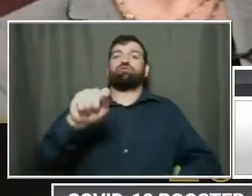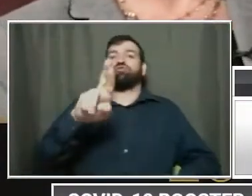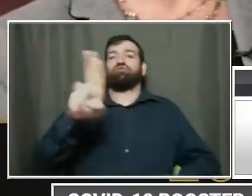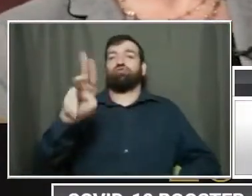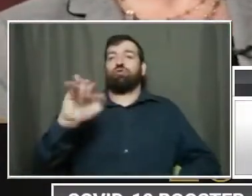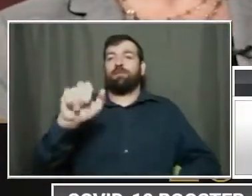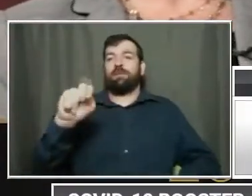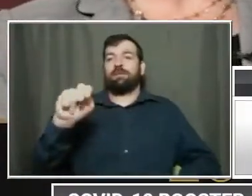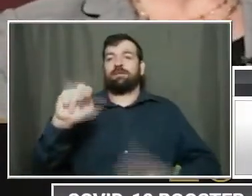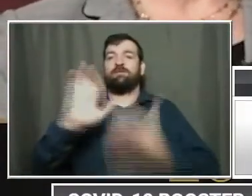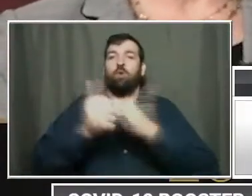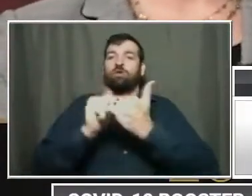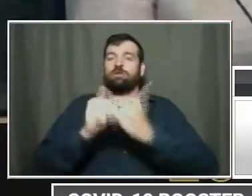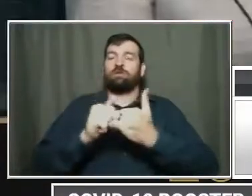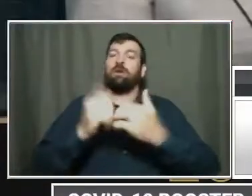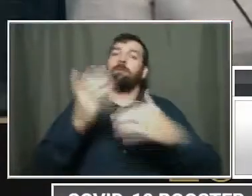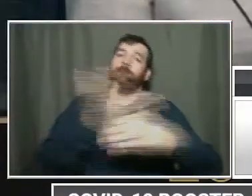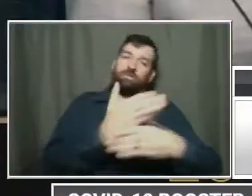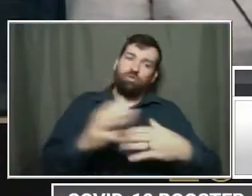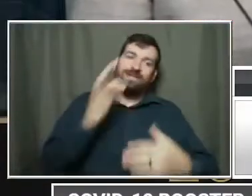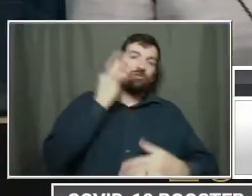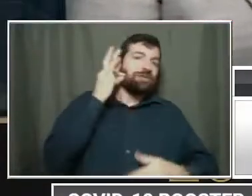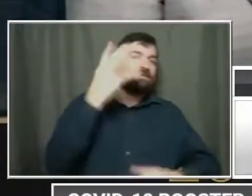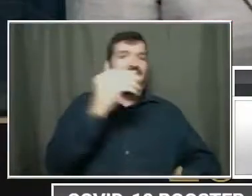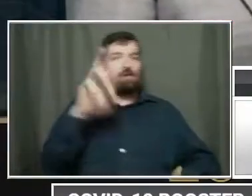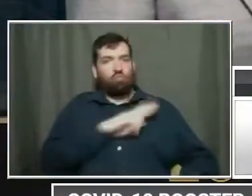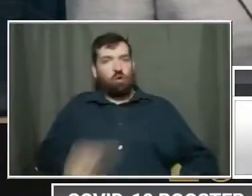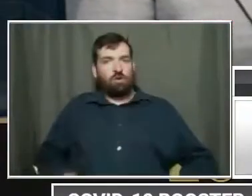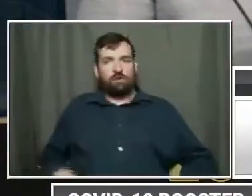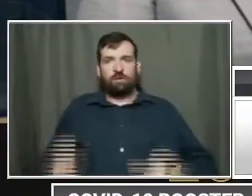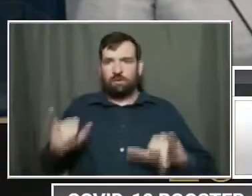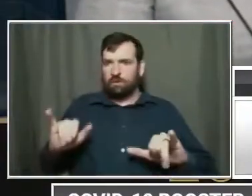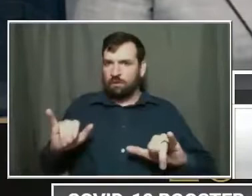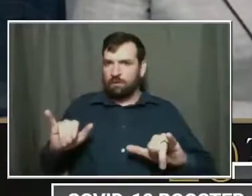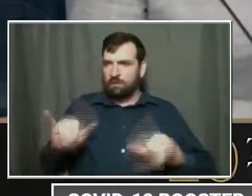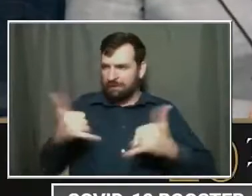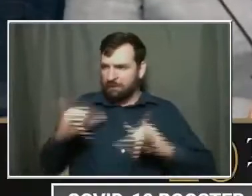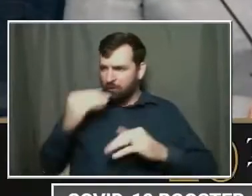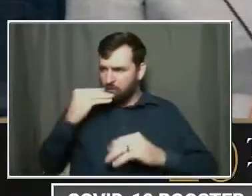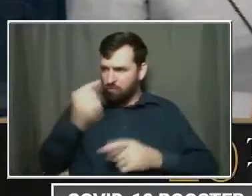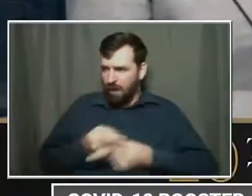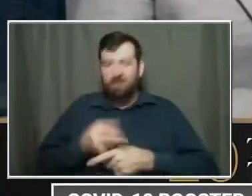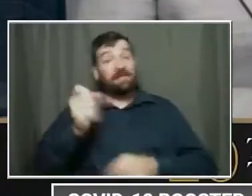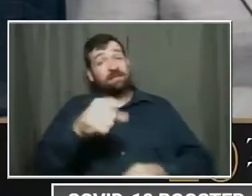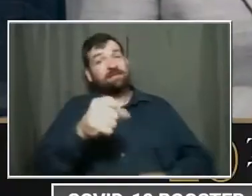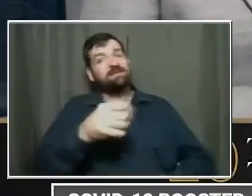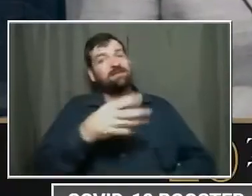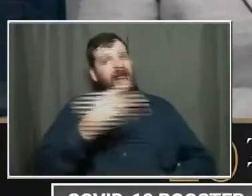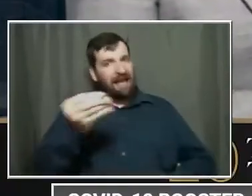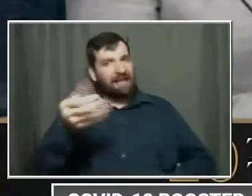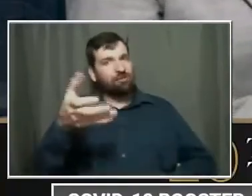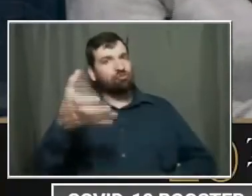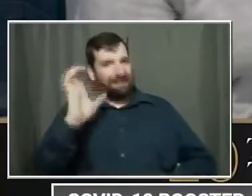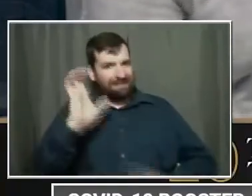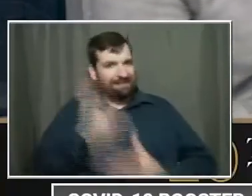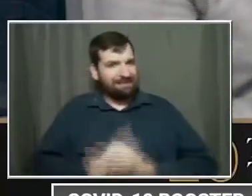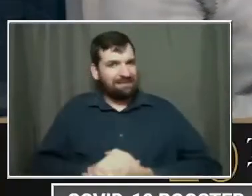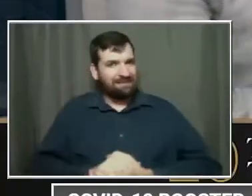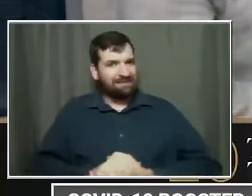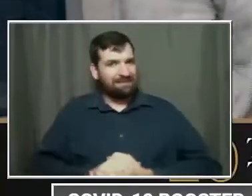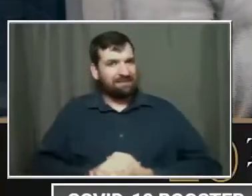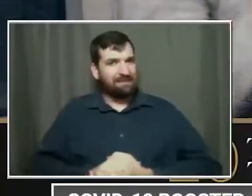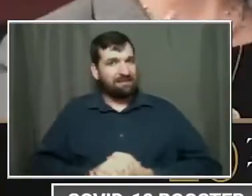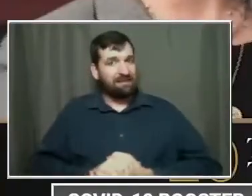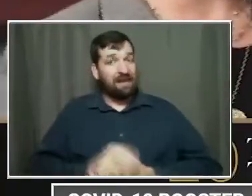between Arrowhead and Kauffman Stadium. Fantastic. Still food, though, right? Yep, and drinks. And